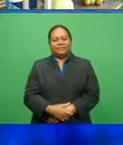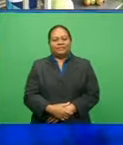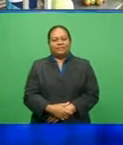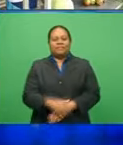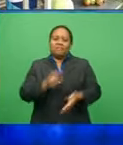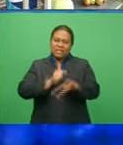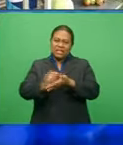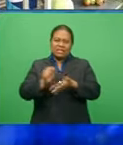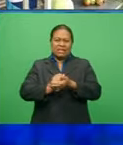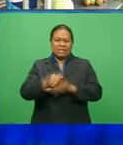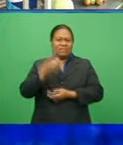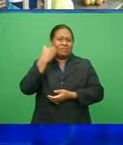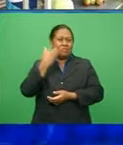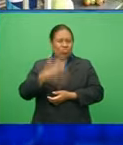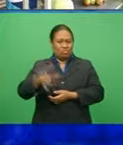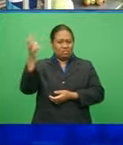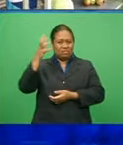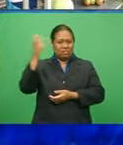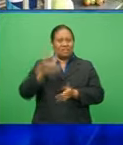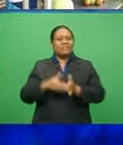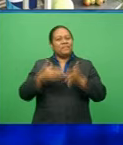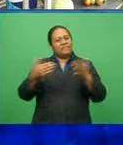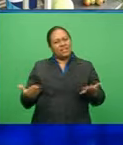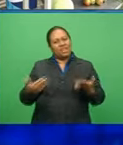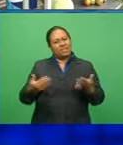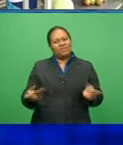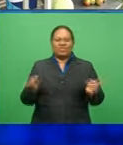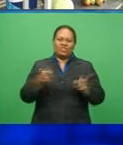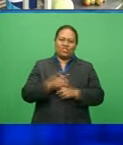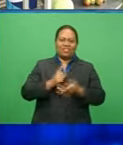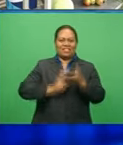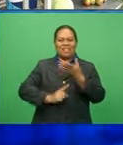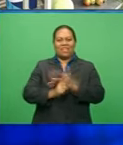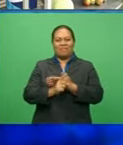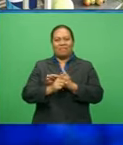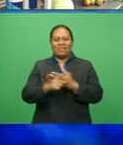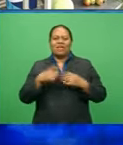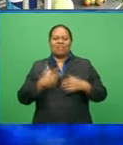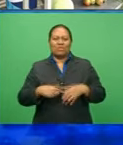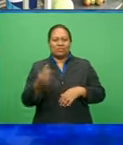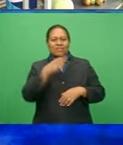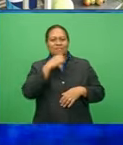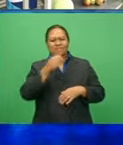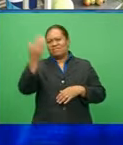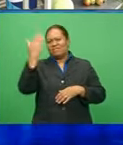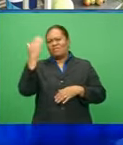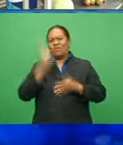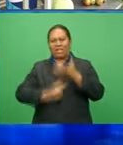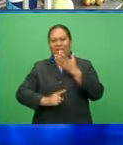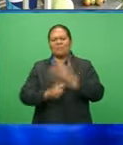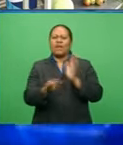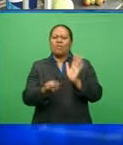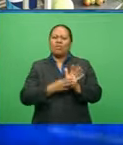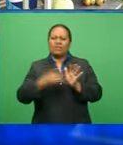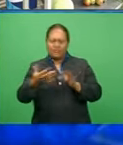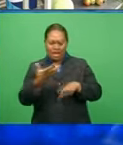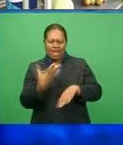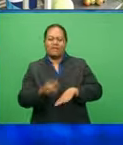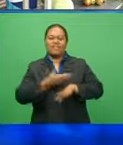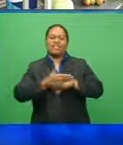Selling in the scorching sun is now a thing of the past for roadside vendor Mohini Devi following the commissioning of a new stall